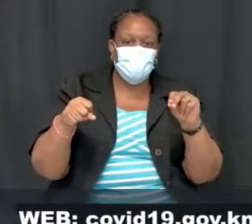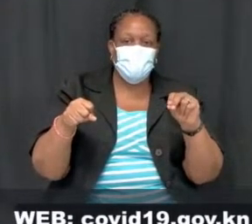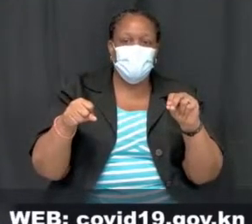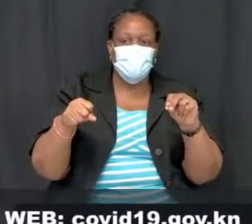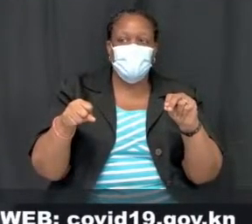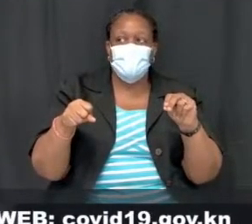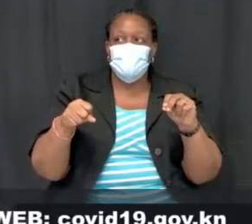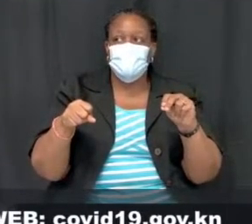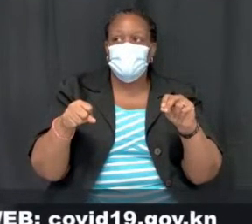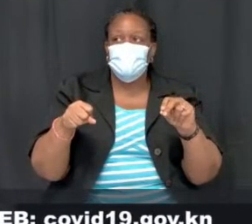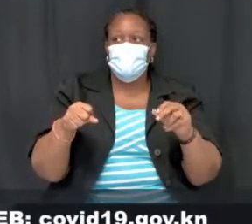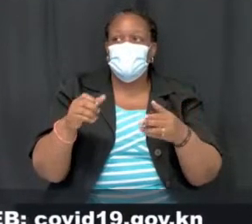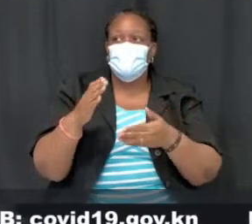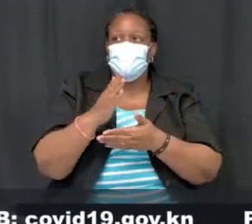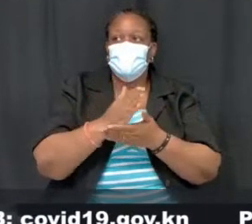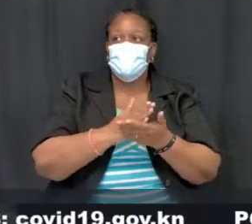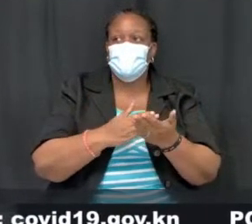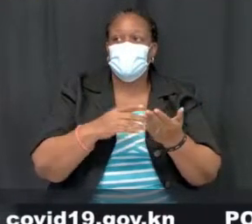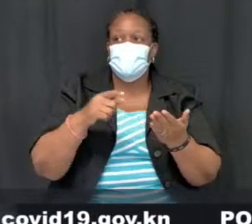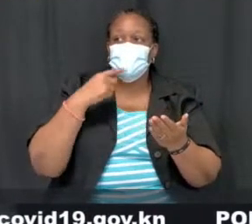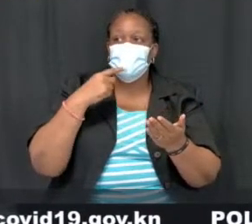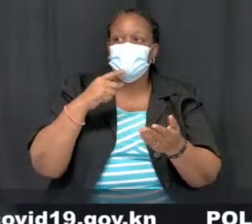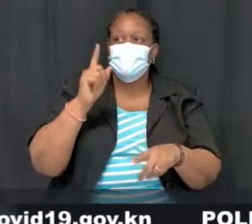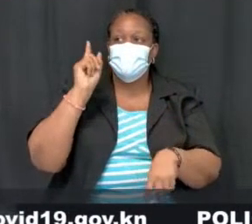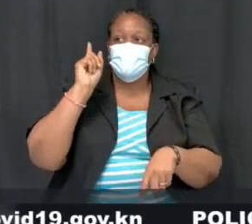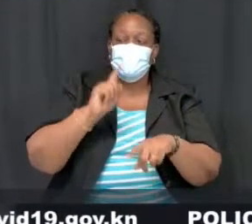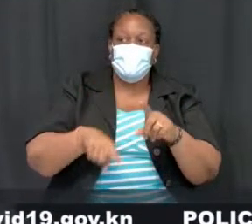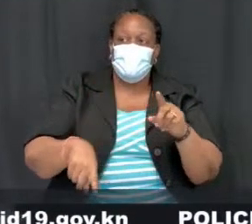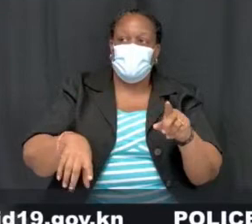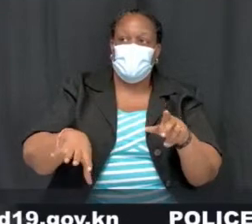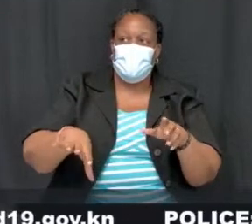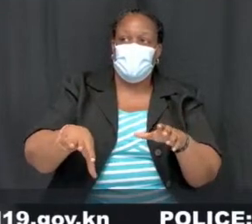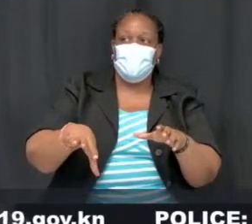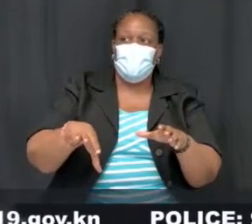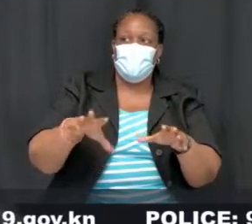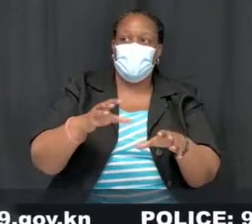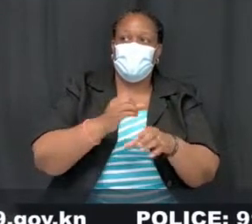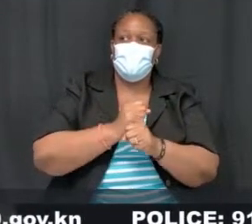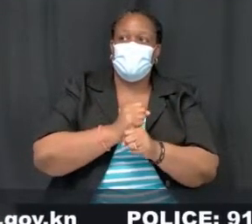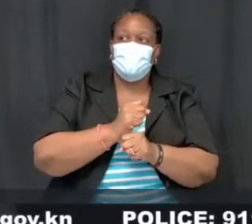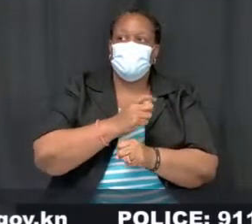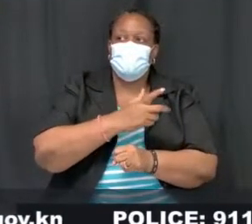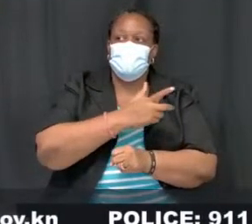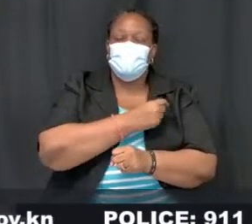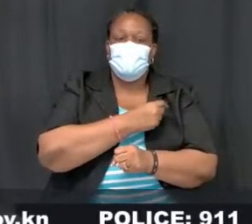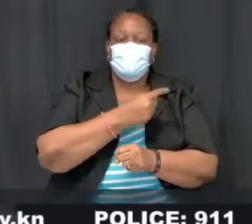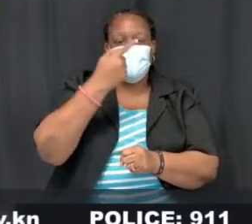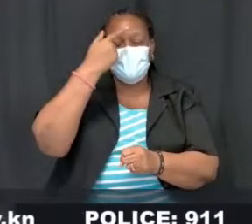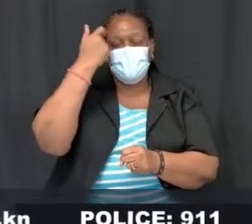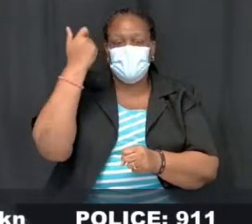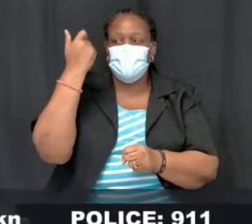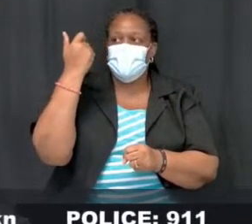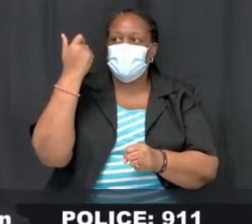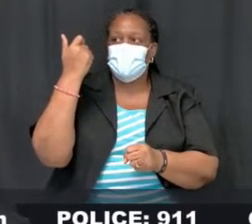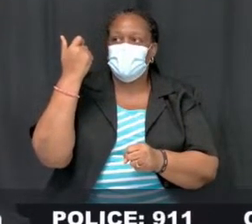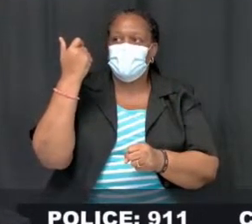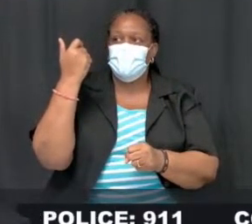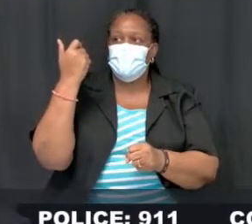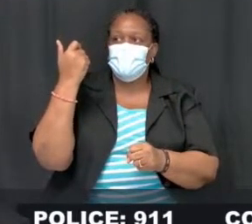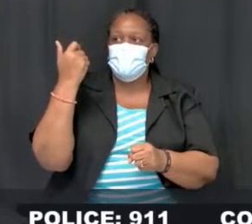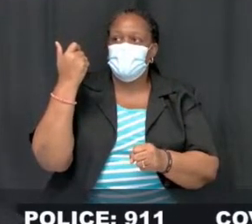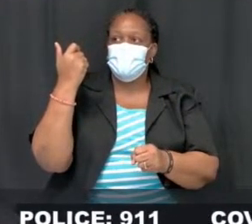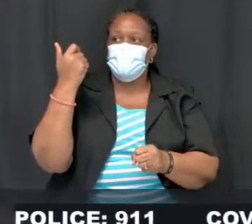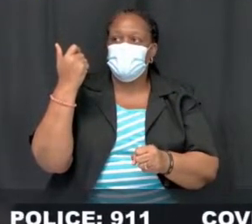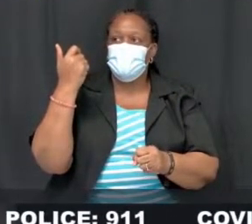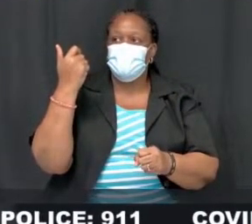For example, persons being told that they can't get the vaccine because their cholesterol is high or because they have an